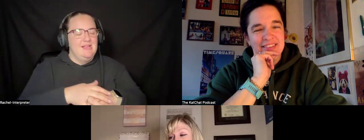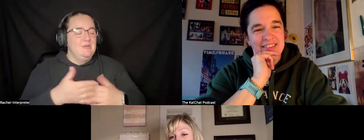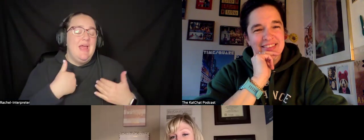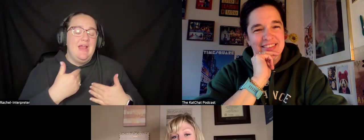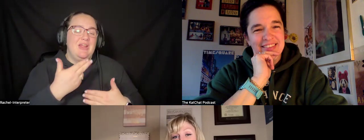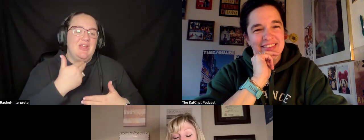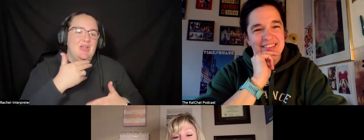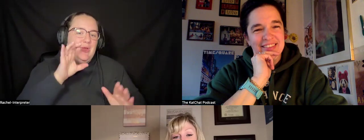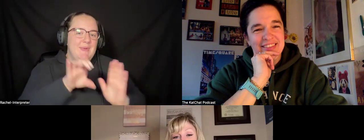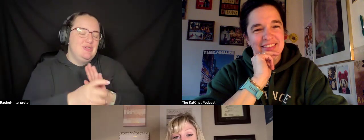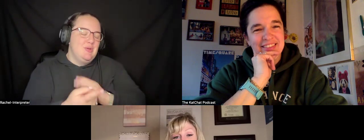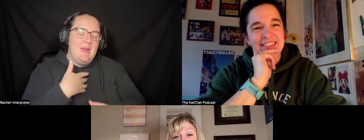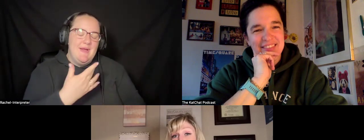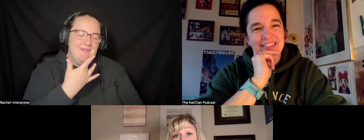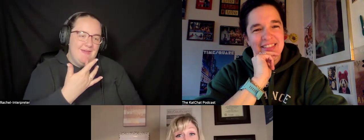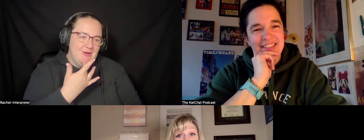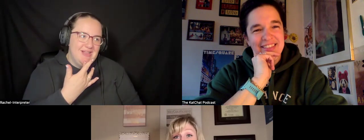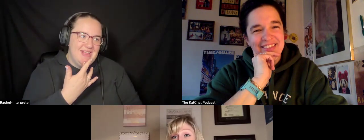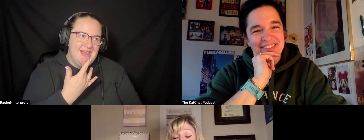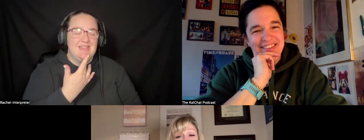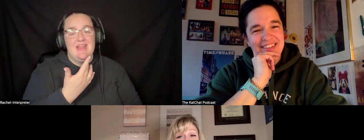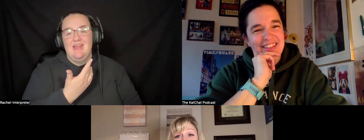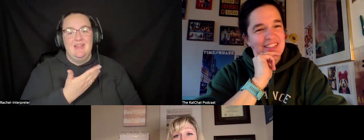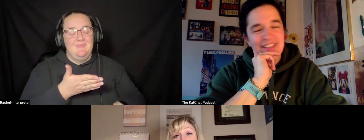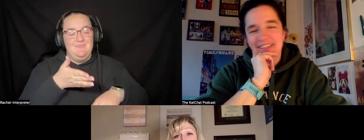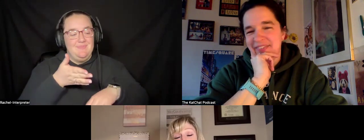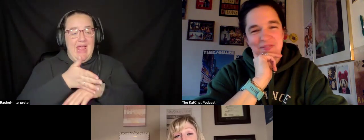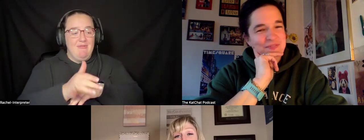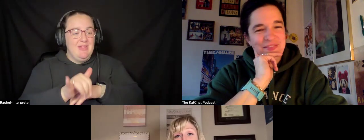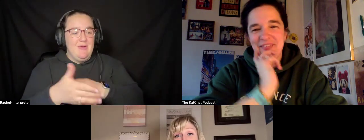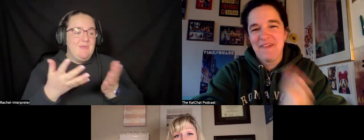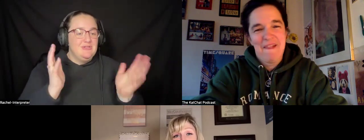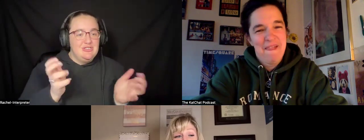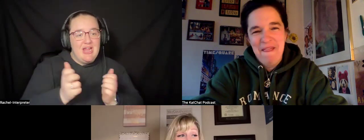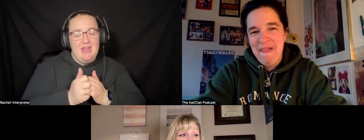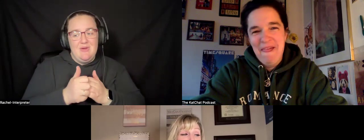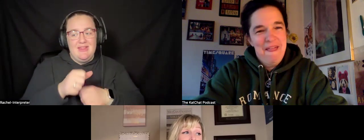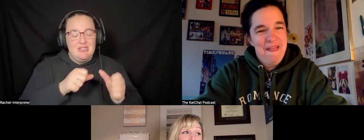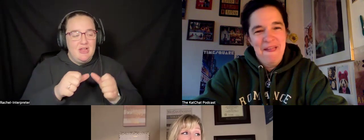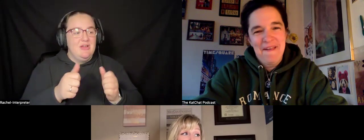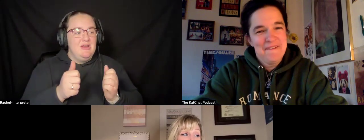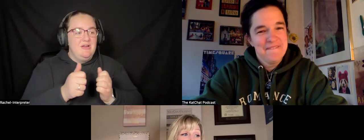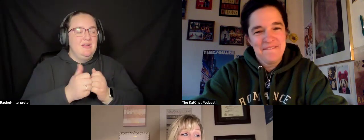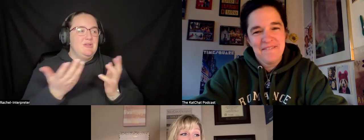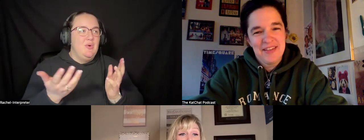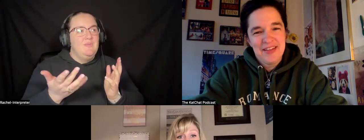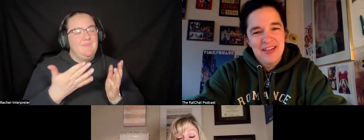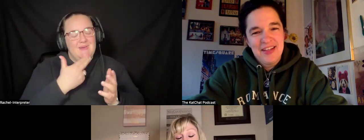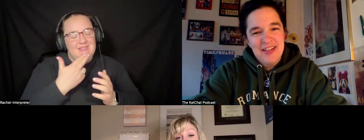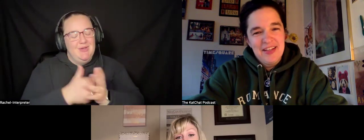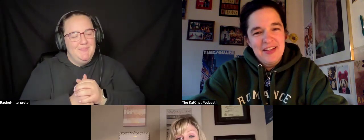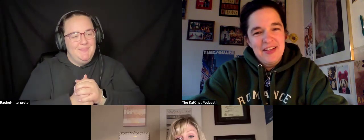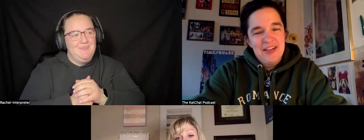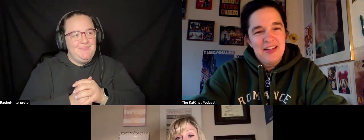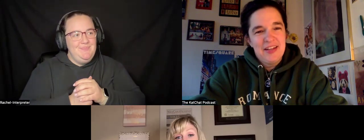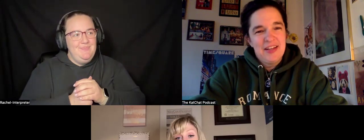It's still one of my favorites. And then like right after again, they were kind of chatting with them, so that was really cute. And then he